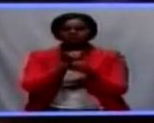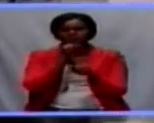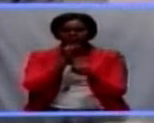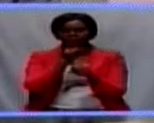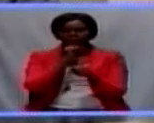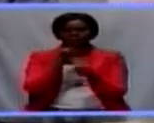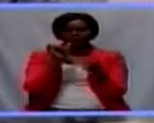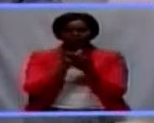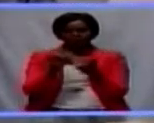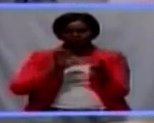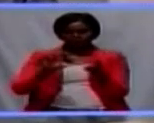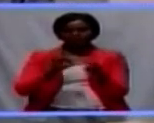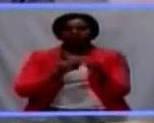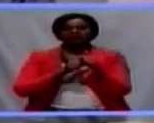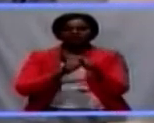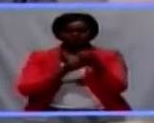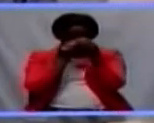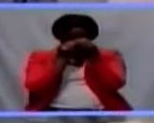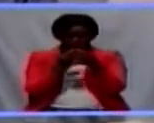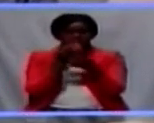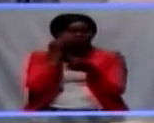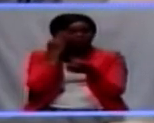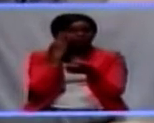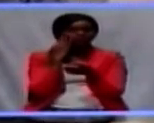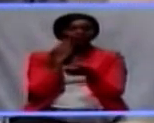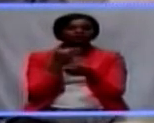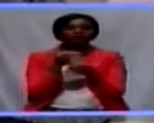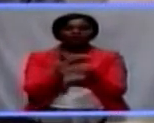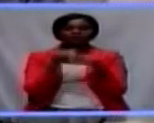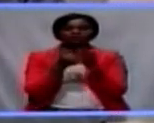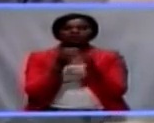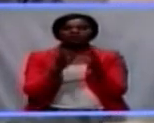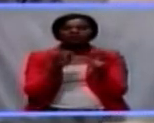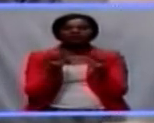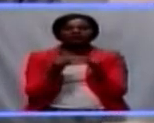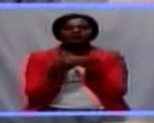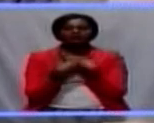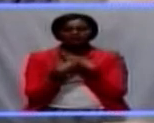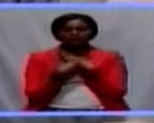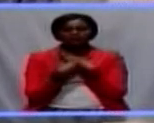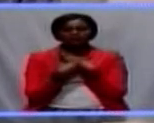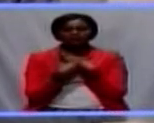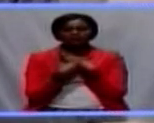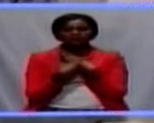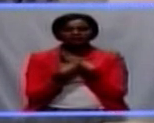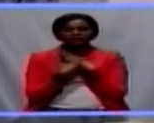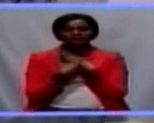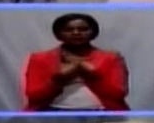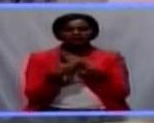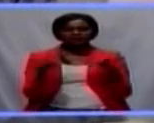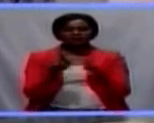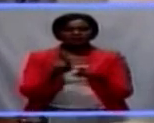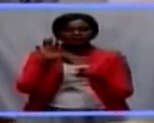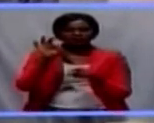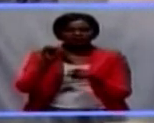formal sector is compliant. Or if we can take our formal sector to even